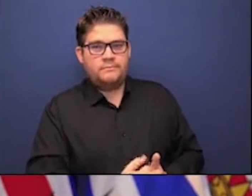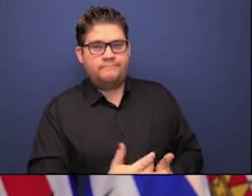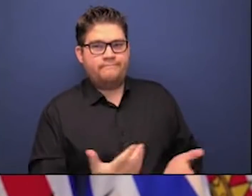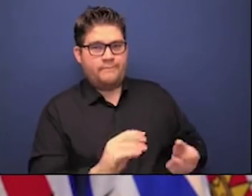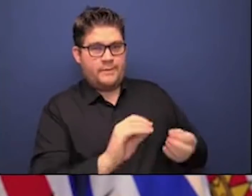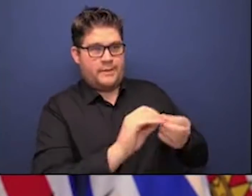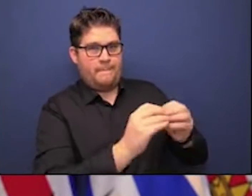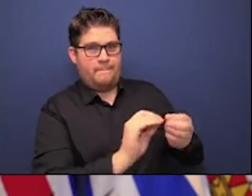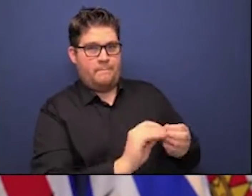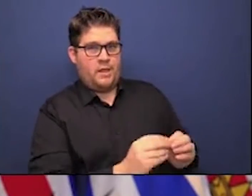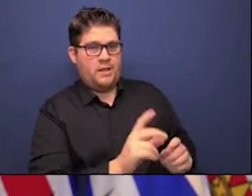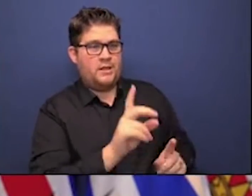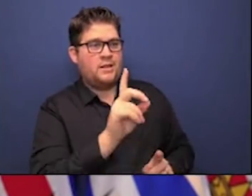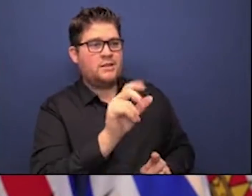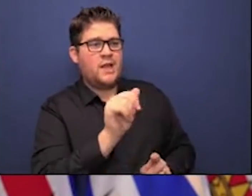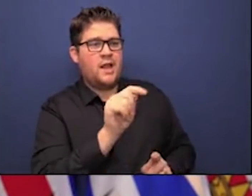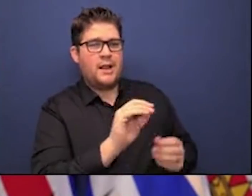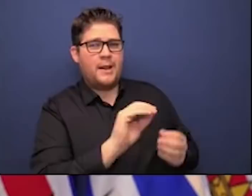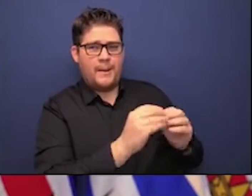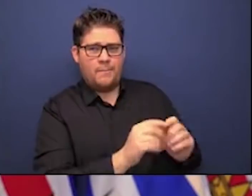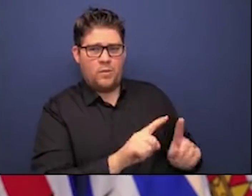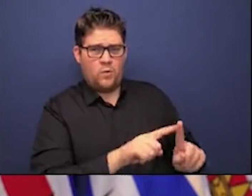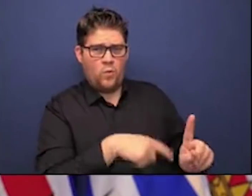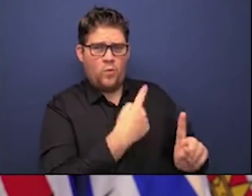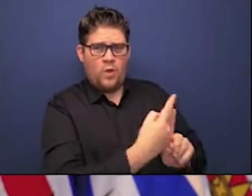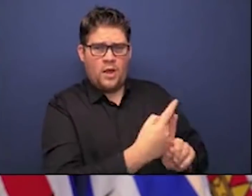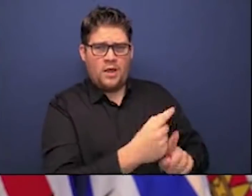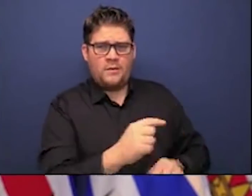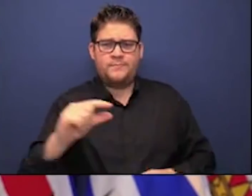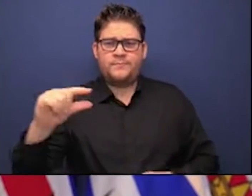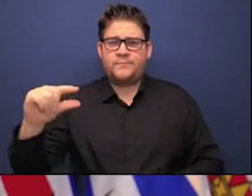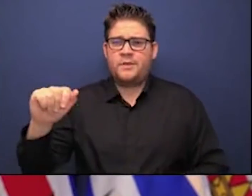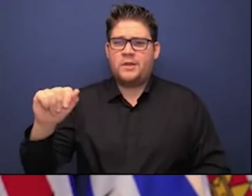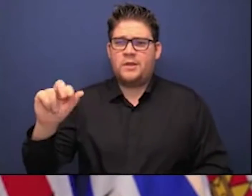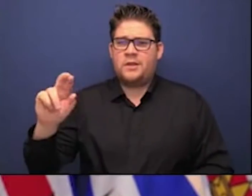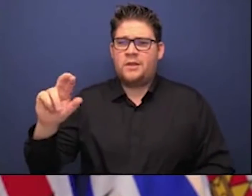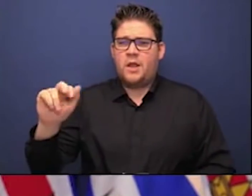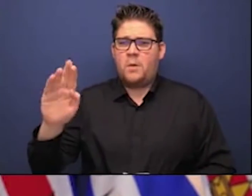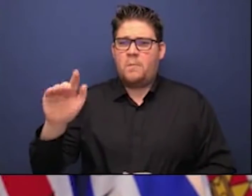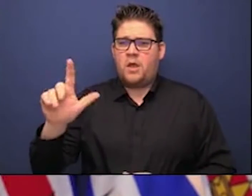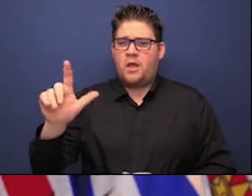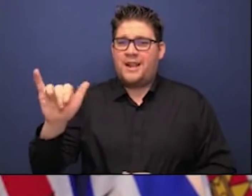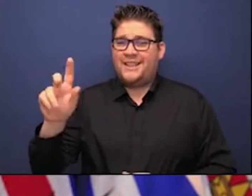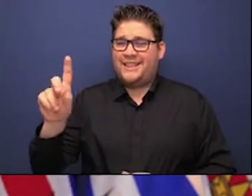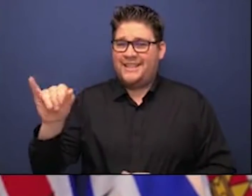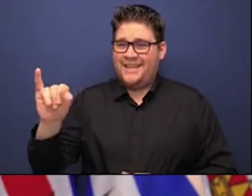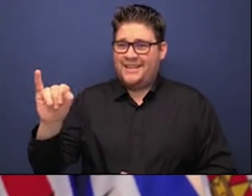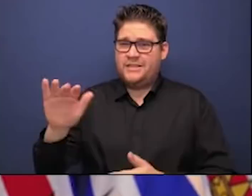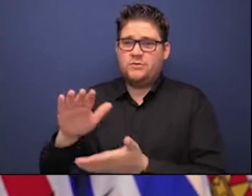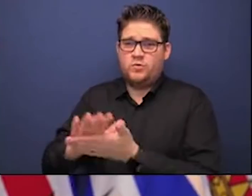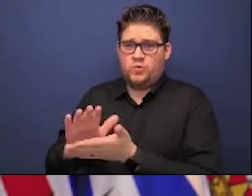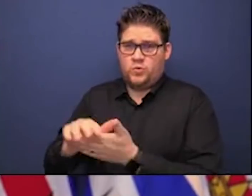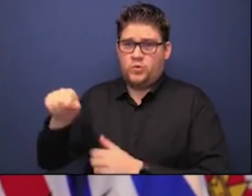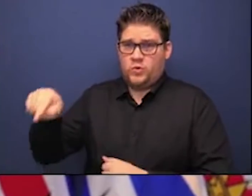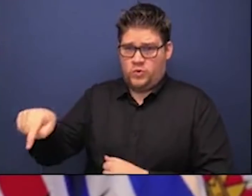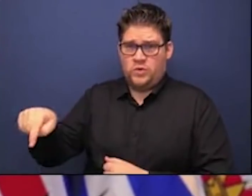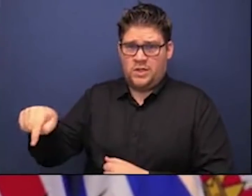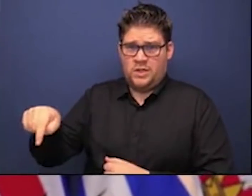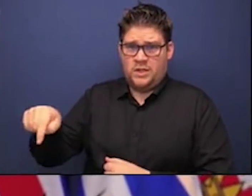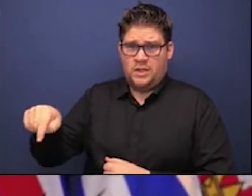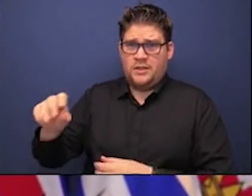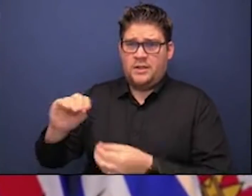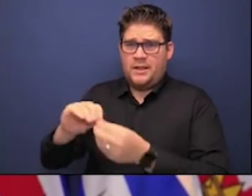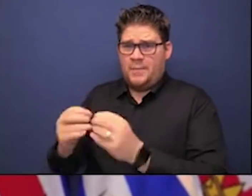have outside of Garibaldi, and why can't we see it that specifically all the time? It seemed very clear there to show this many were tested, this many came